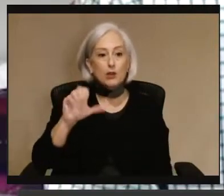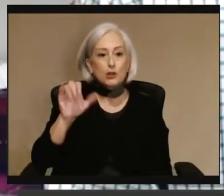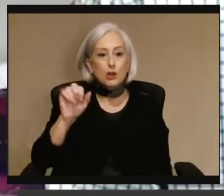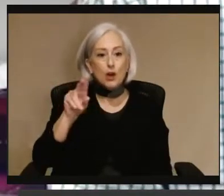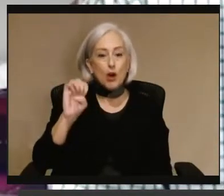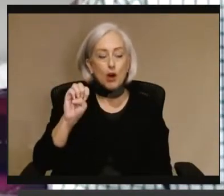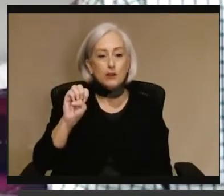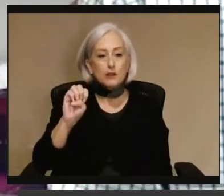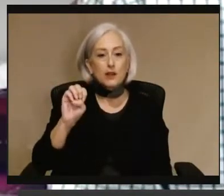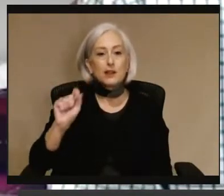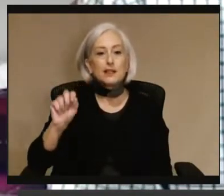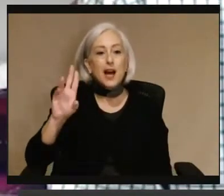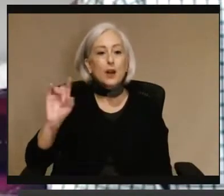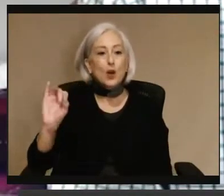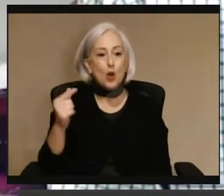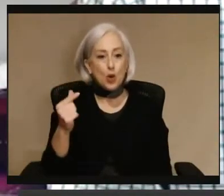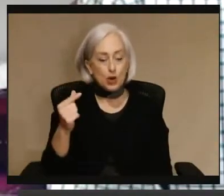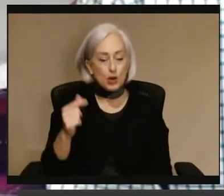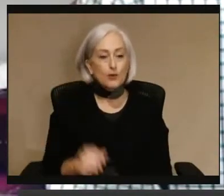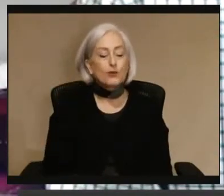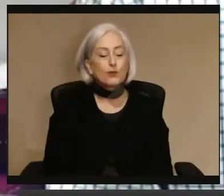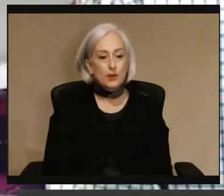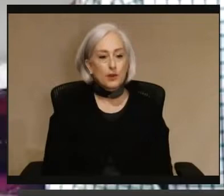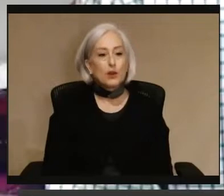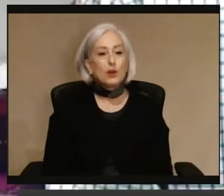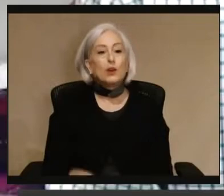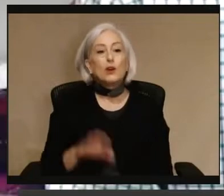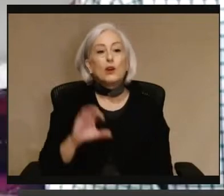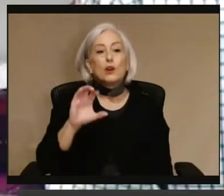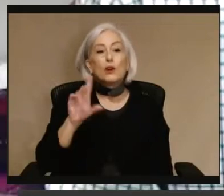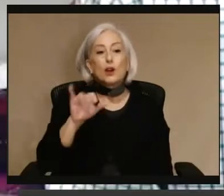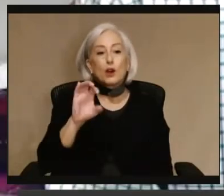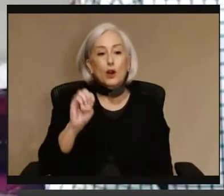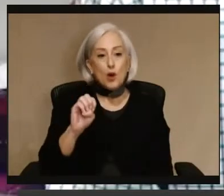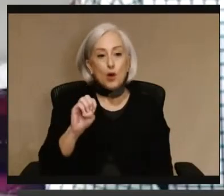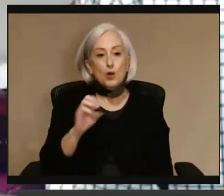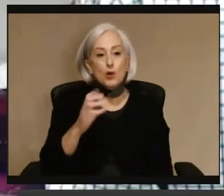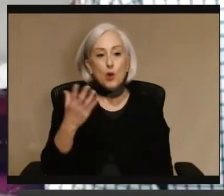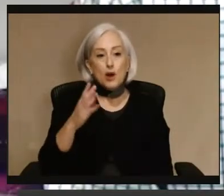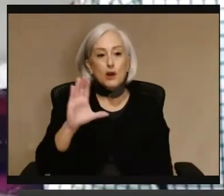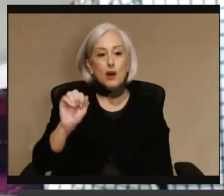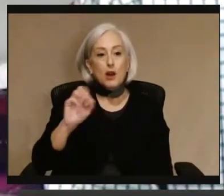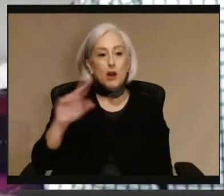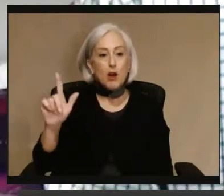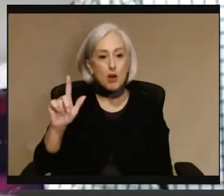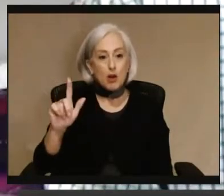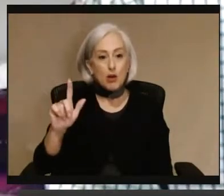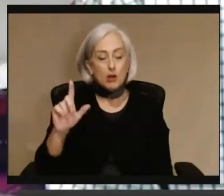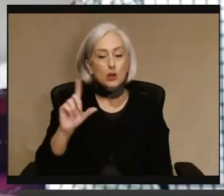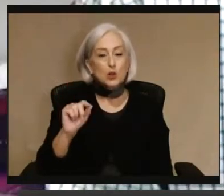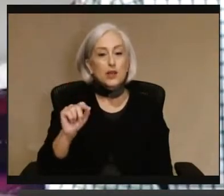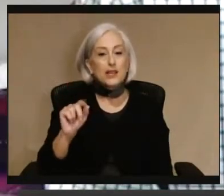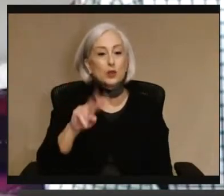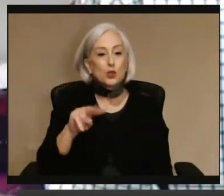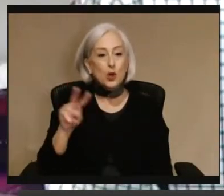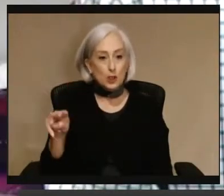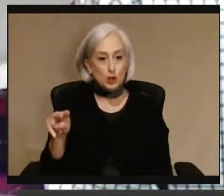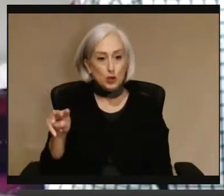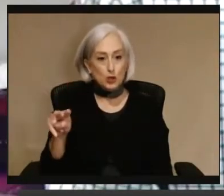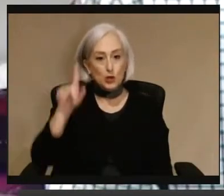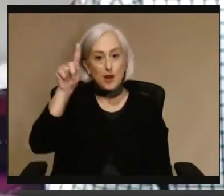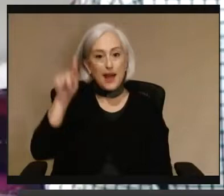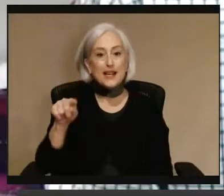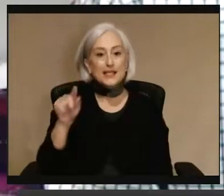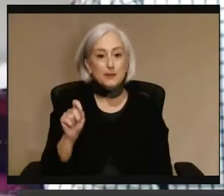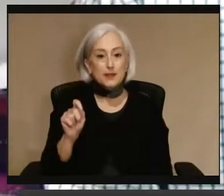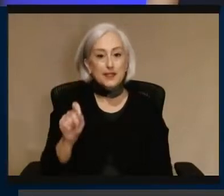CarlsCause.org. And the code is Carl, CARL, 2022 exclamation point. But